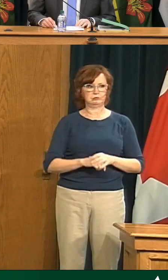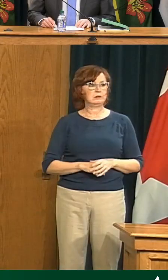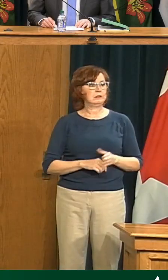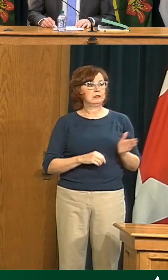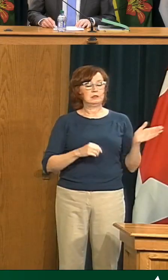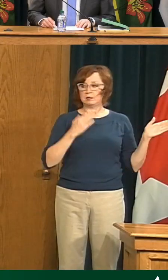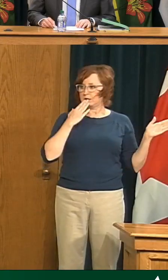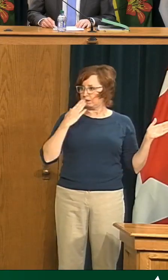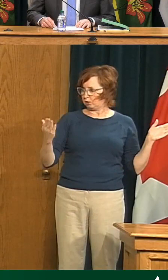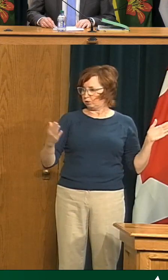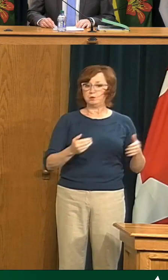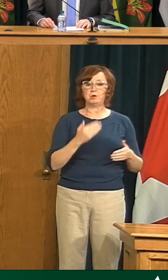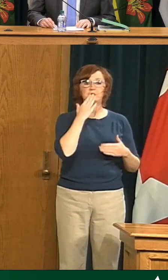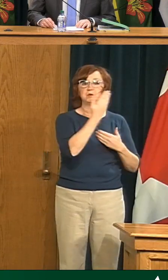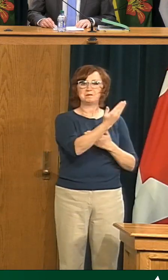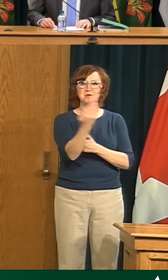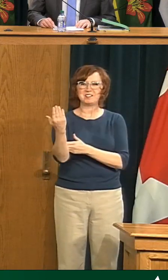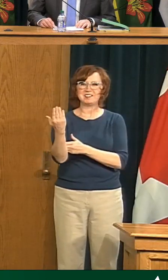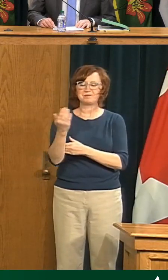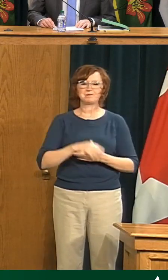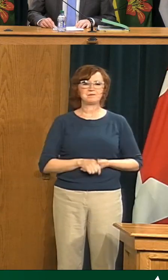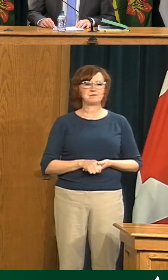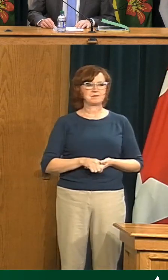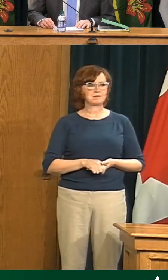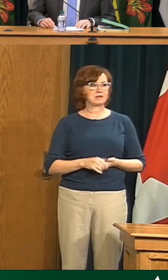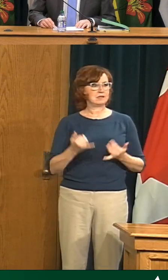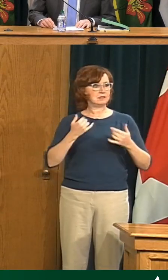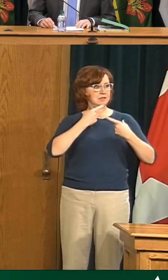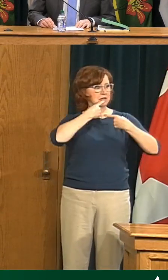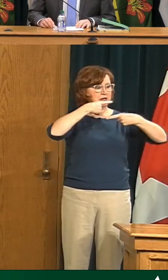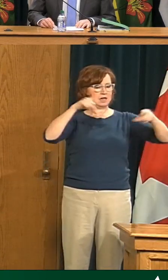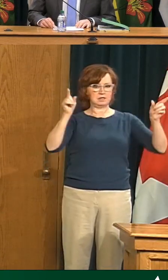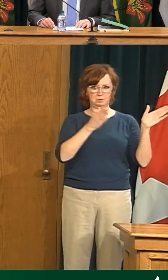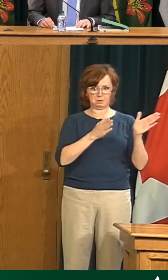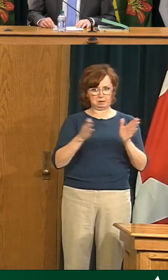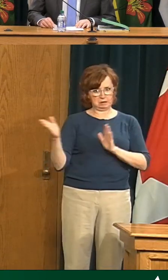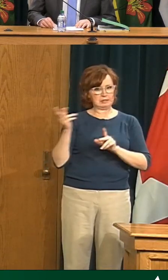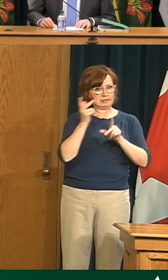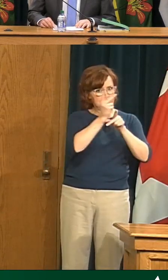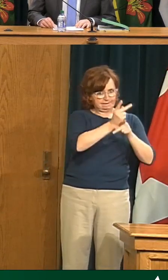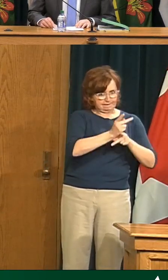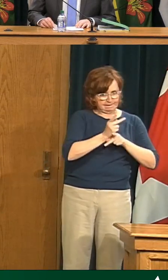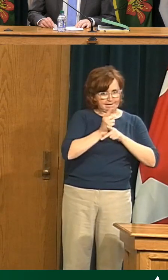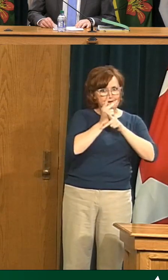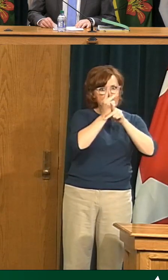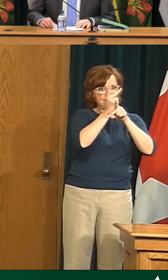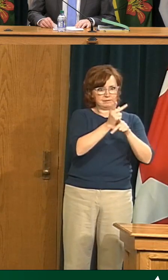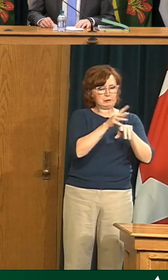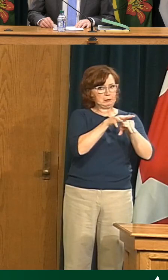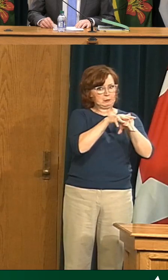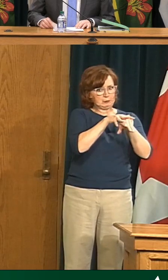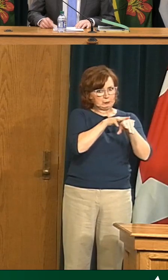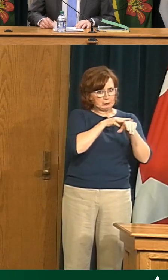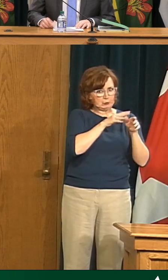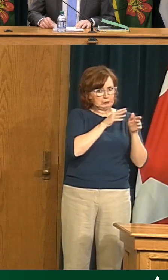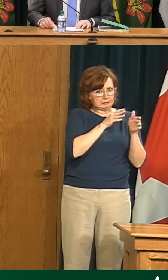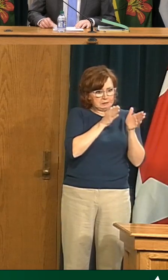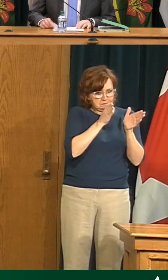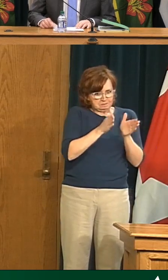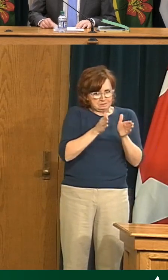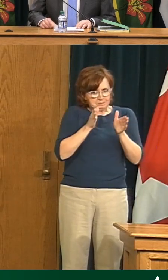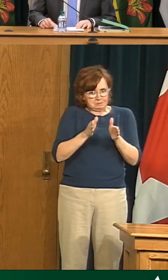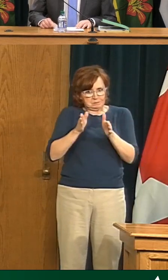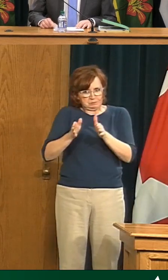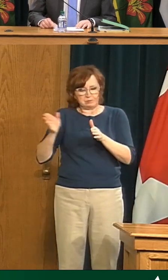everyone. Today I'm announcing our plan to gradually, cautiously, and methodically reopen businesses and public services that have